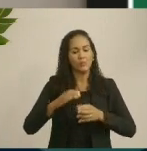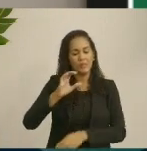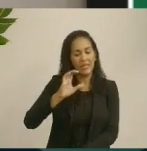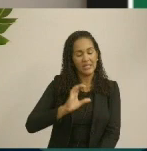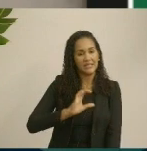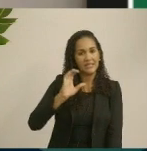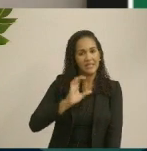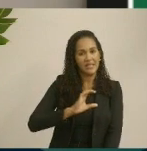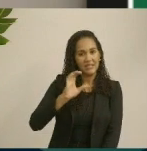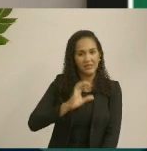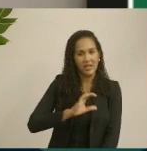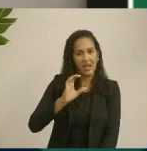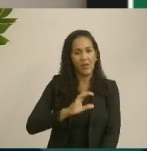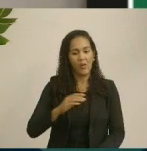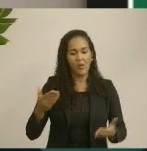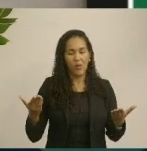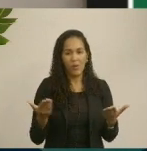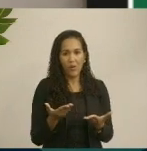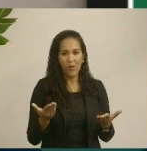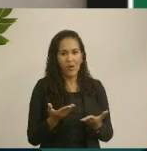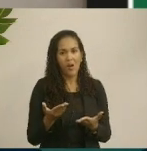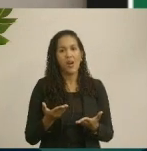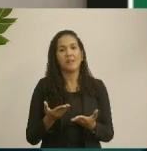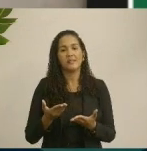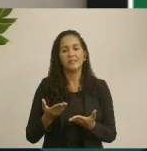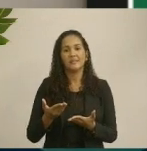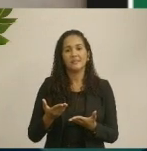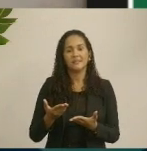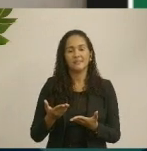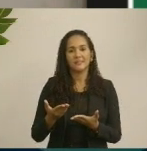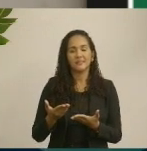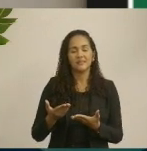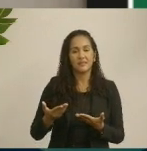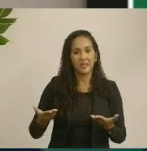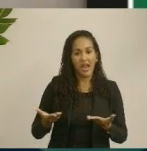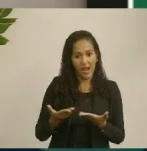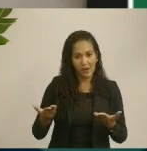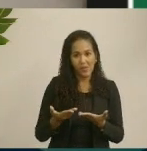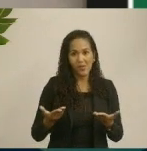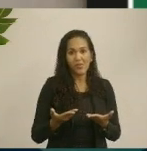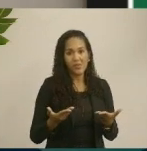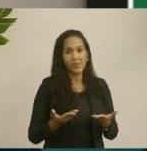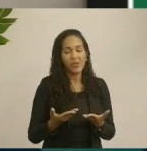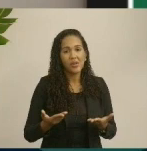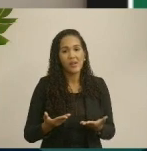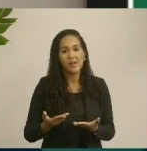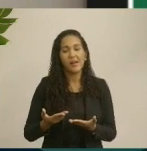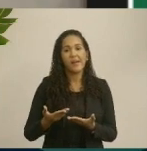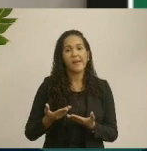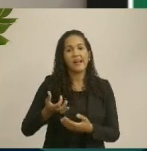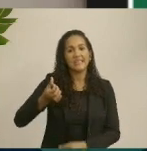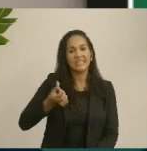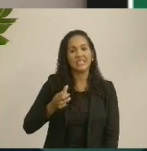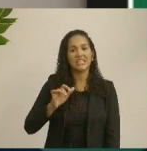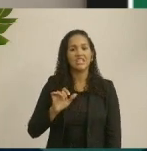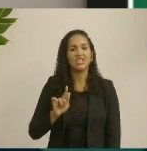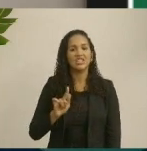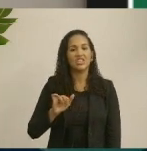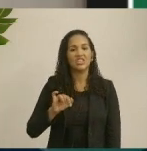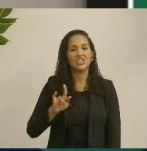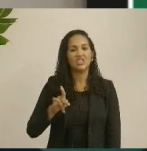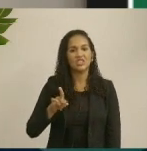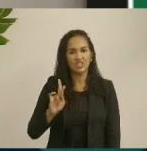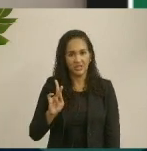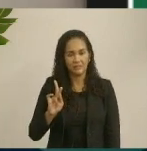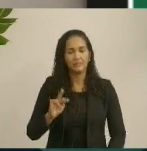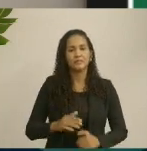Forum, hosted at the 6th GSTIC conference, focuses on solutions that address health or on sustainable development challenges